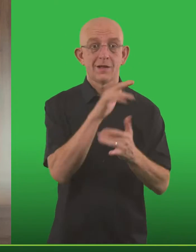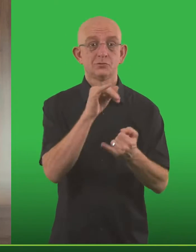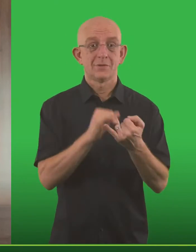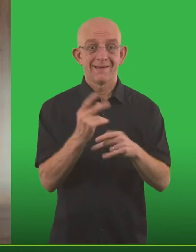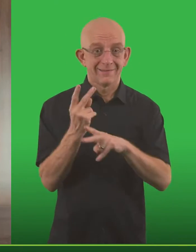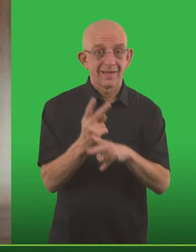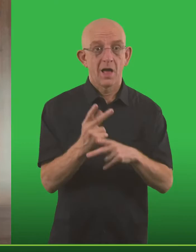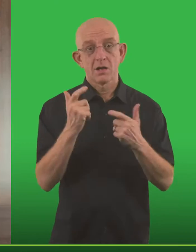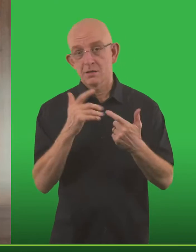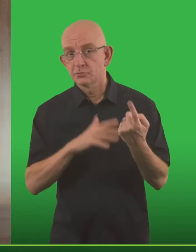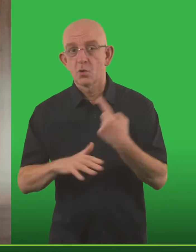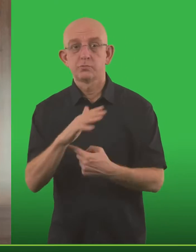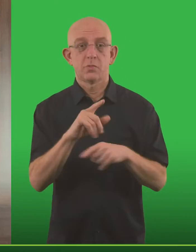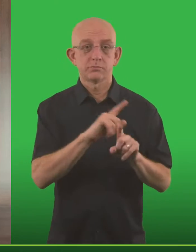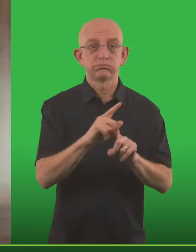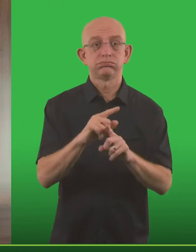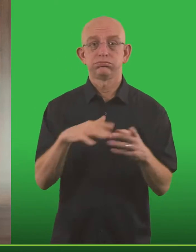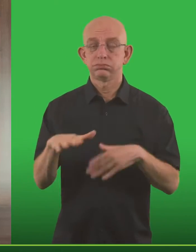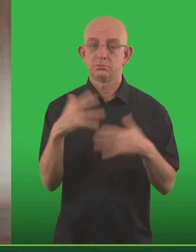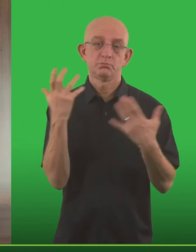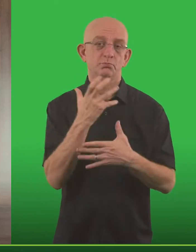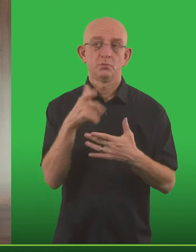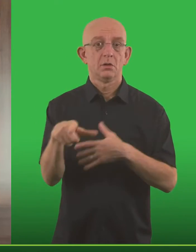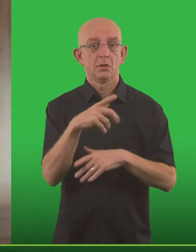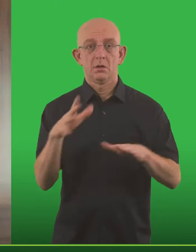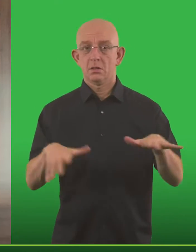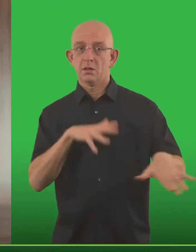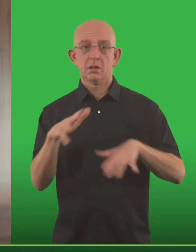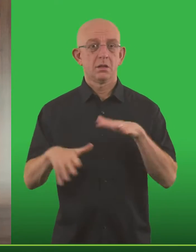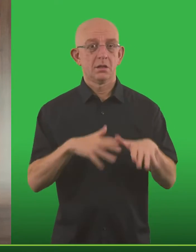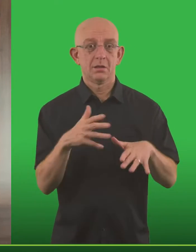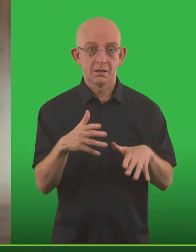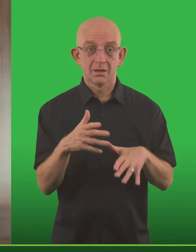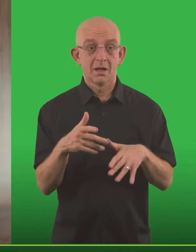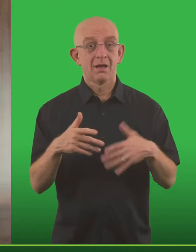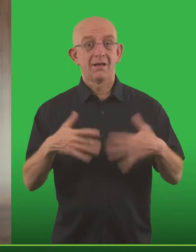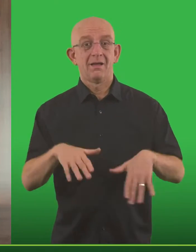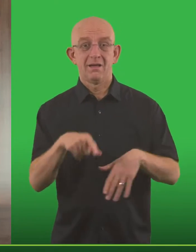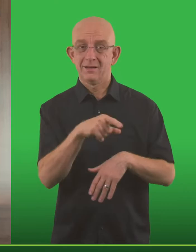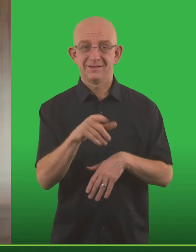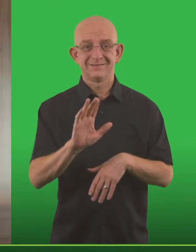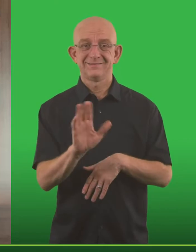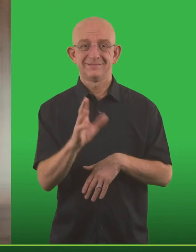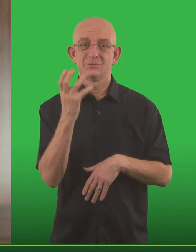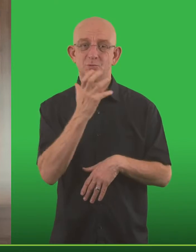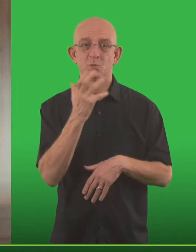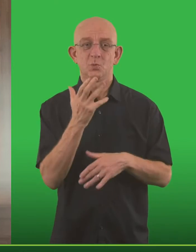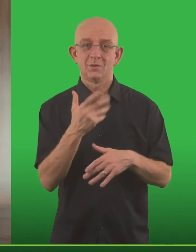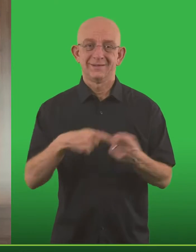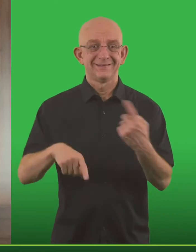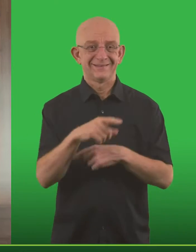the NHS, not just pressure in hospitals, there's pressure across the NHS and the social care